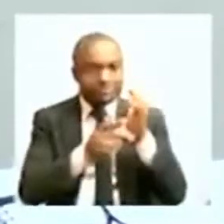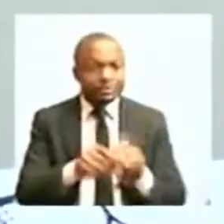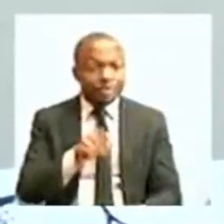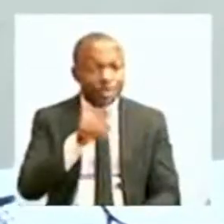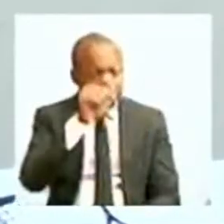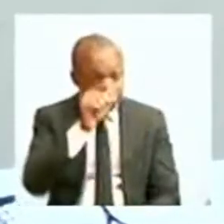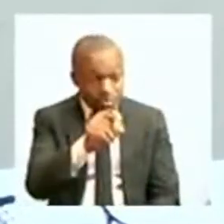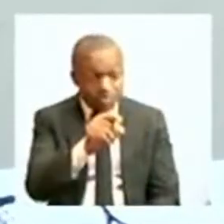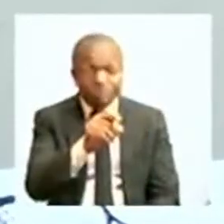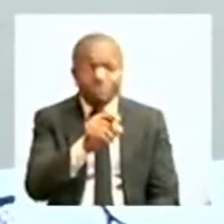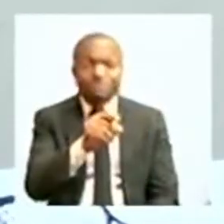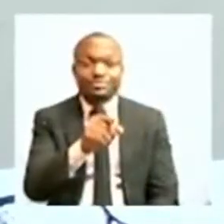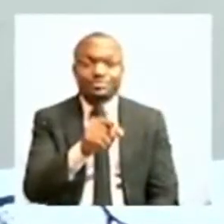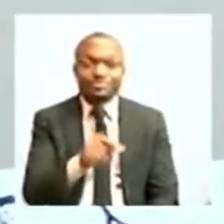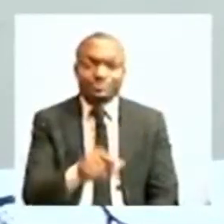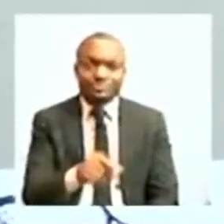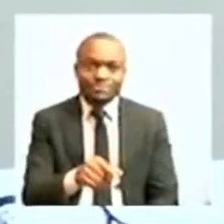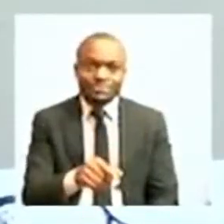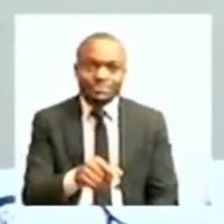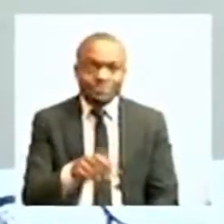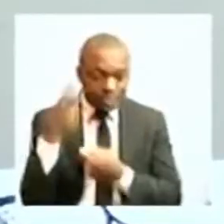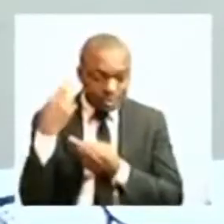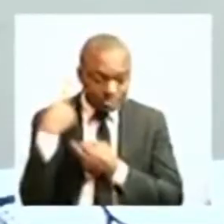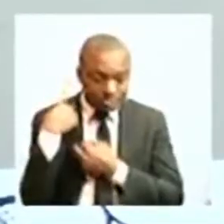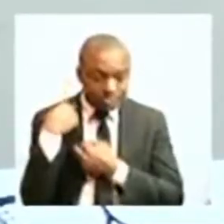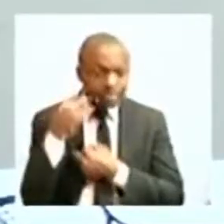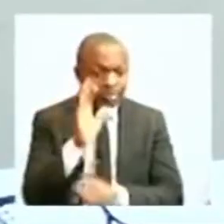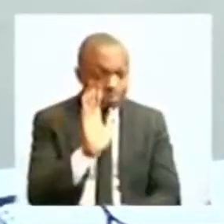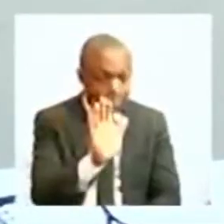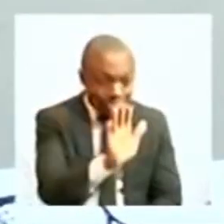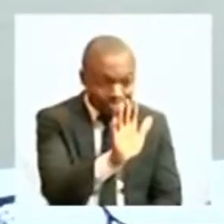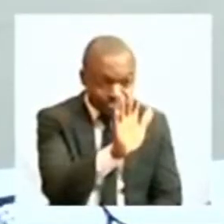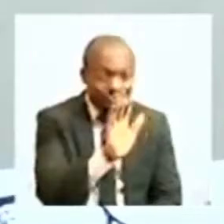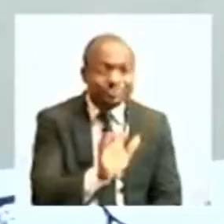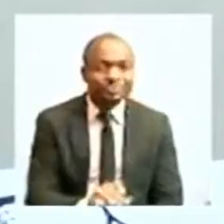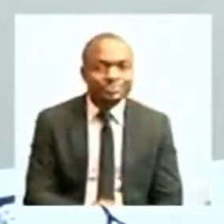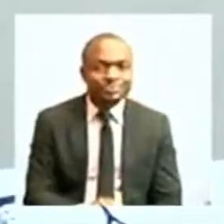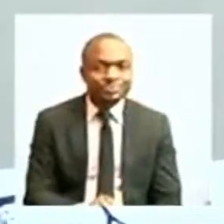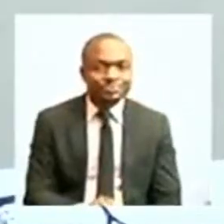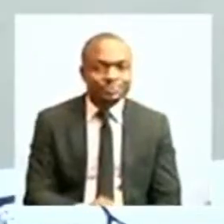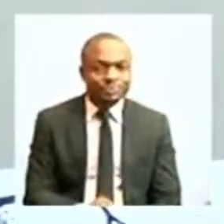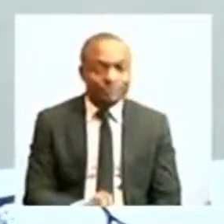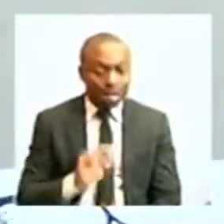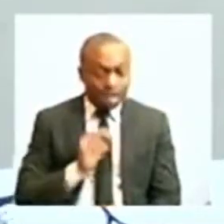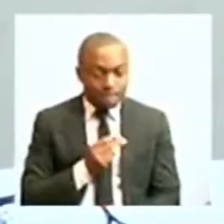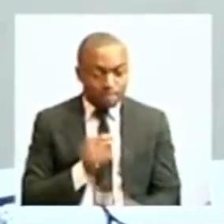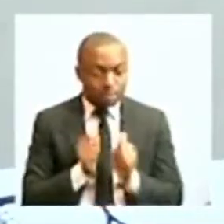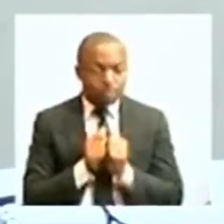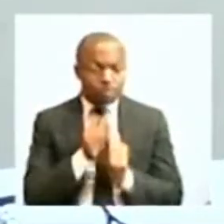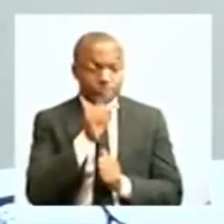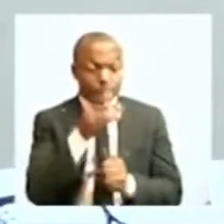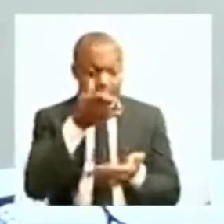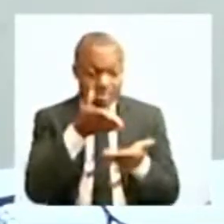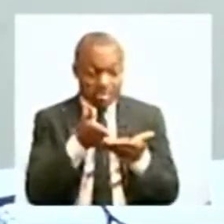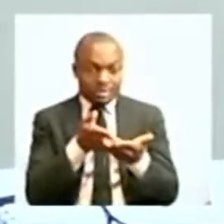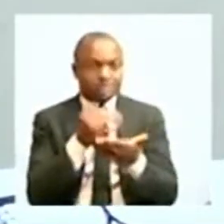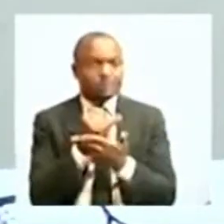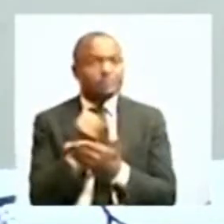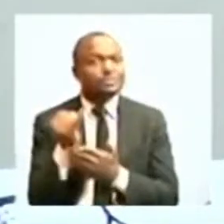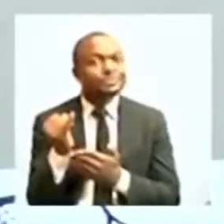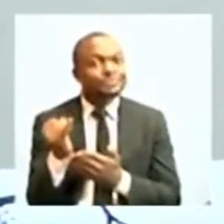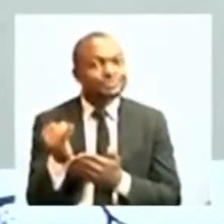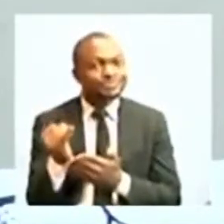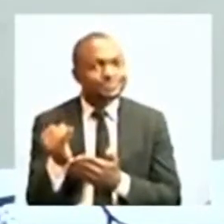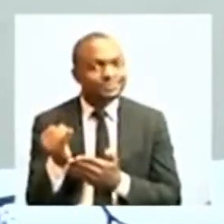You are. At the end of the day, the buck stops at you. So we are with you in these issues.